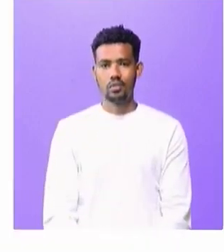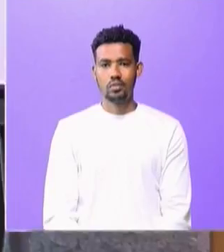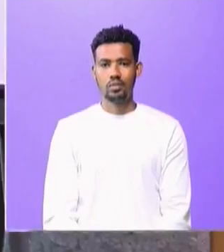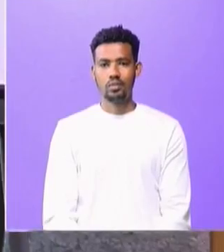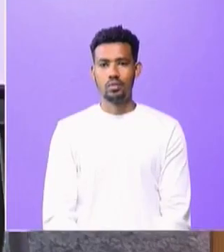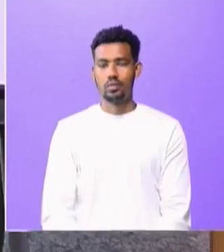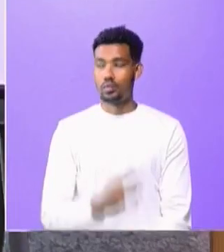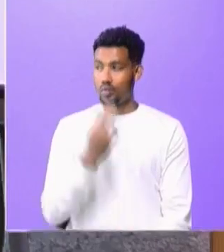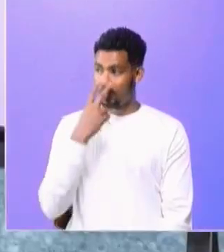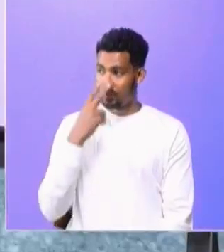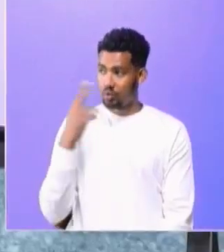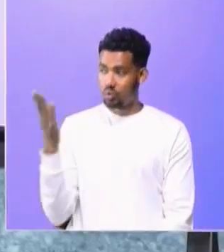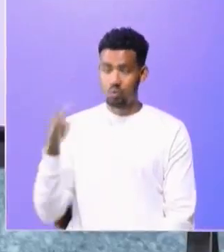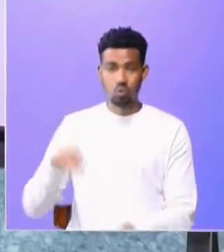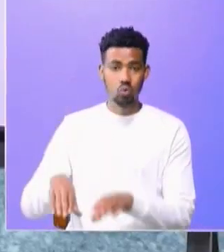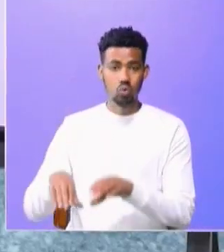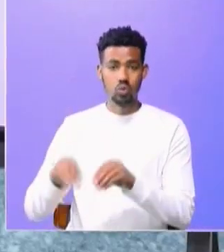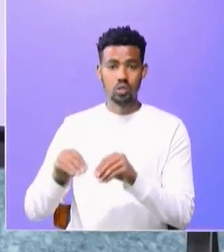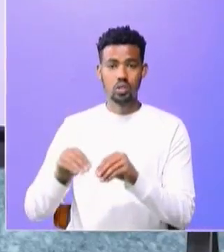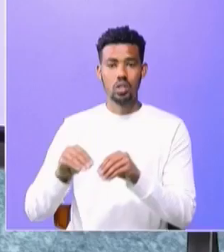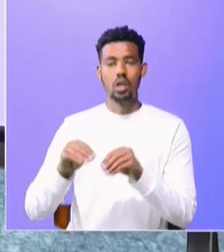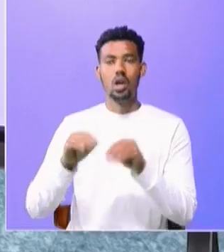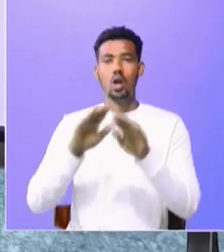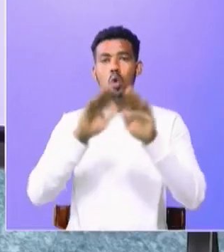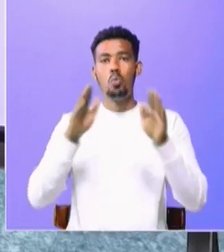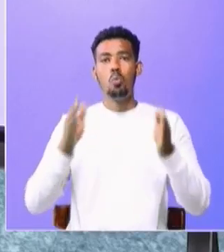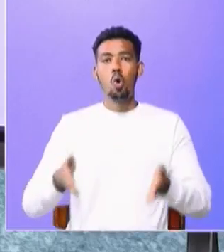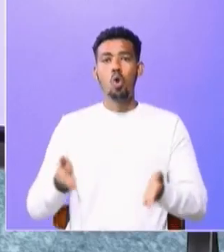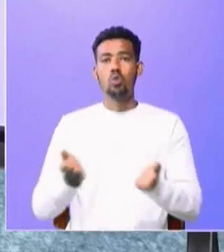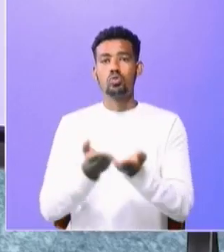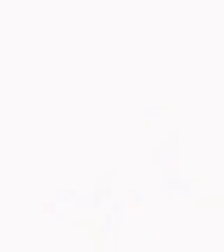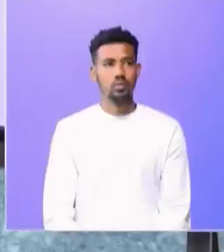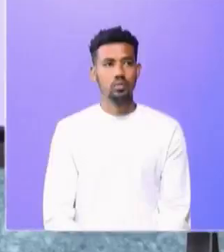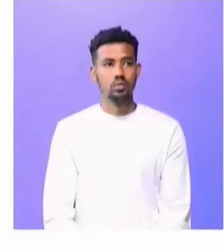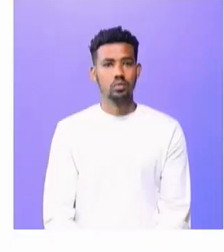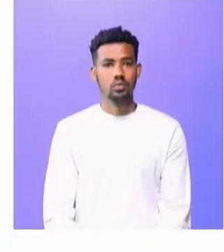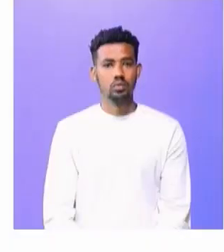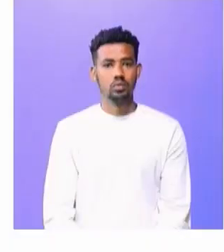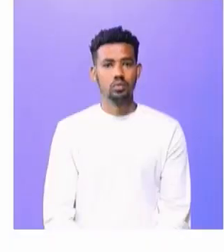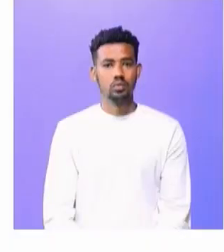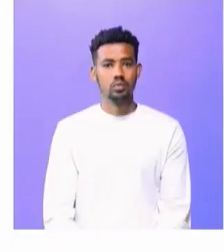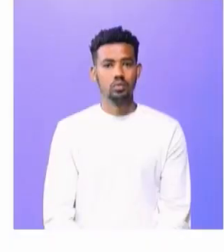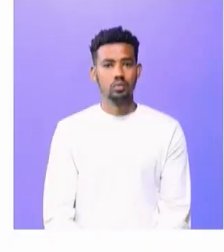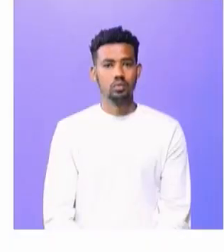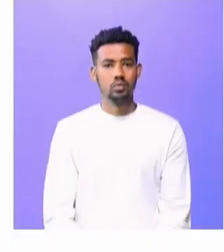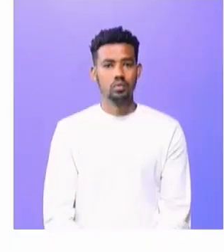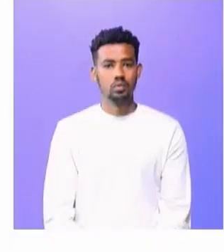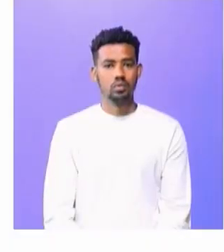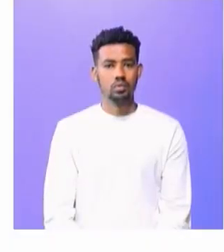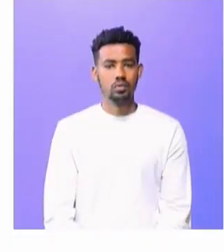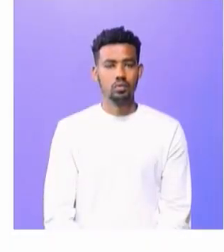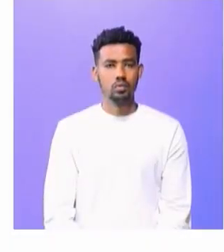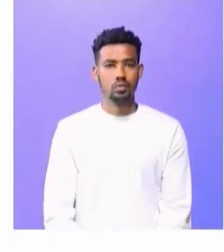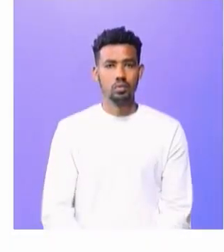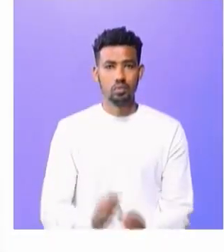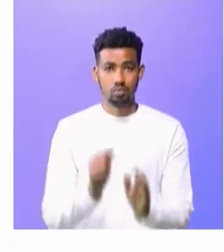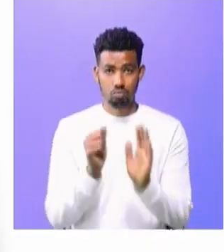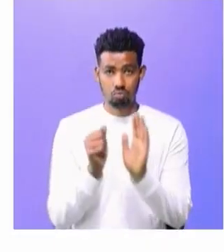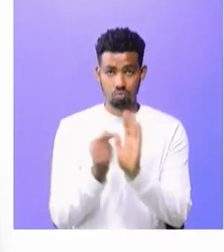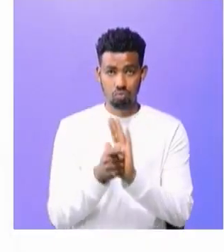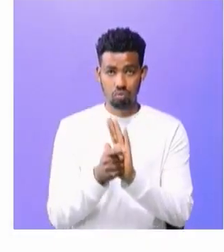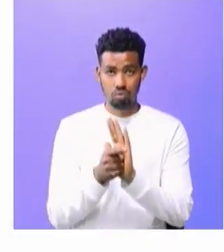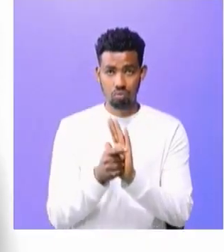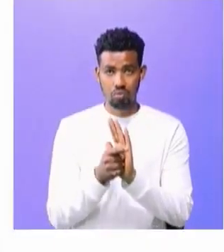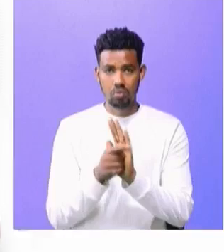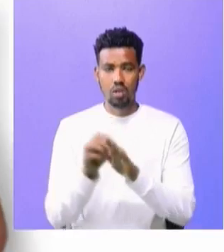Look, students, here. Box, boxes. Let us keep going. Church,